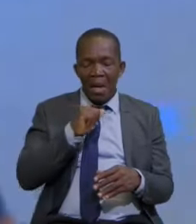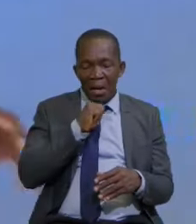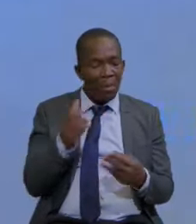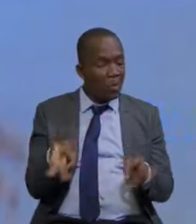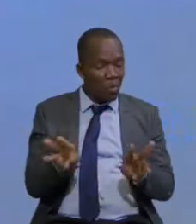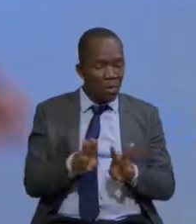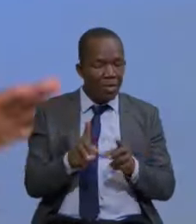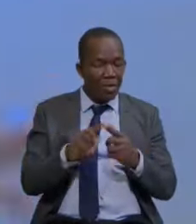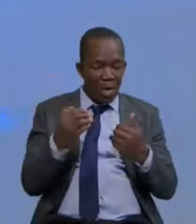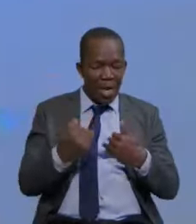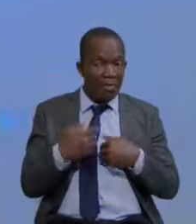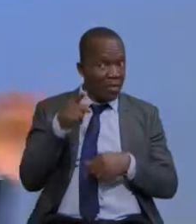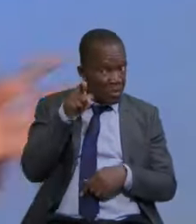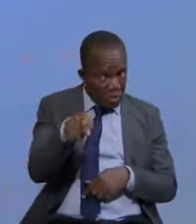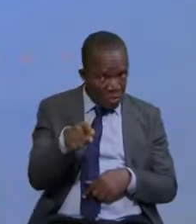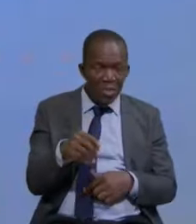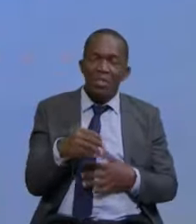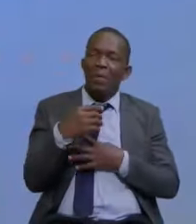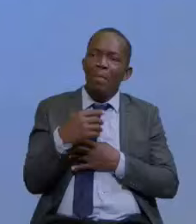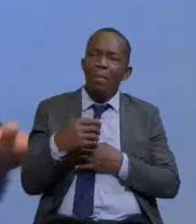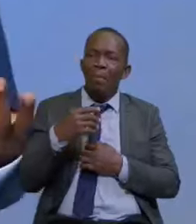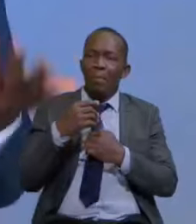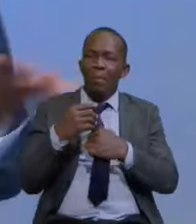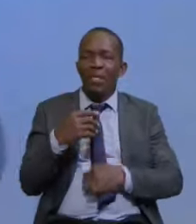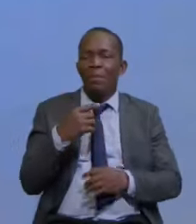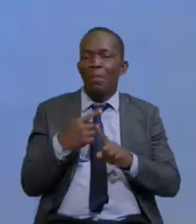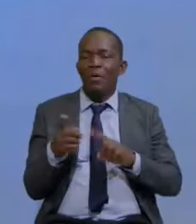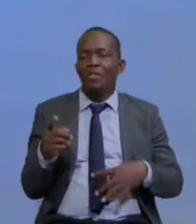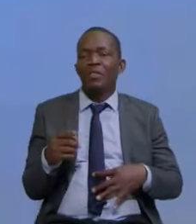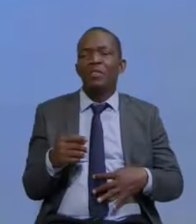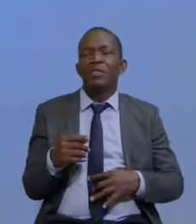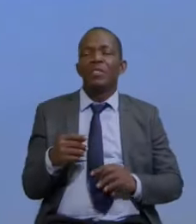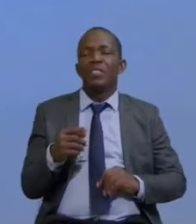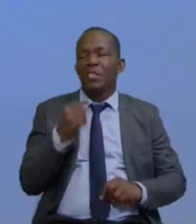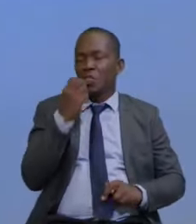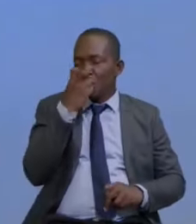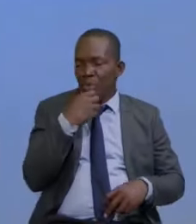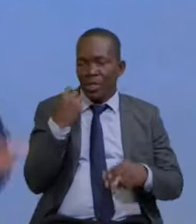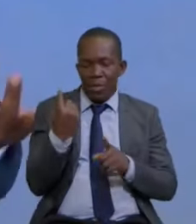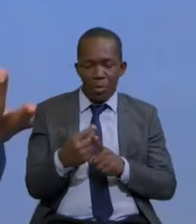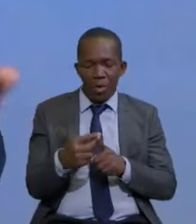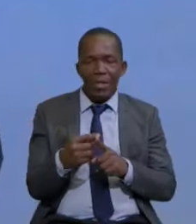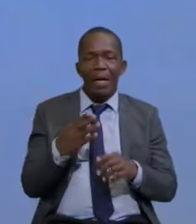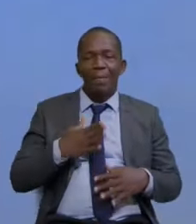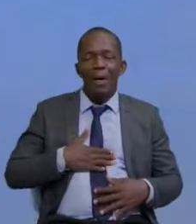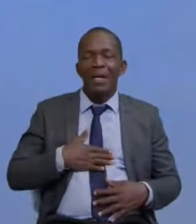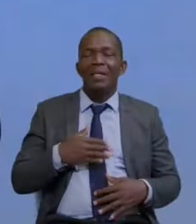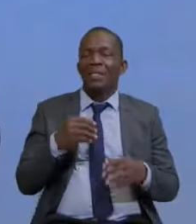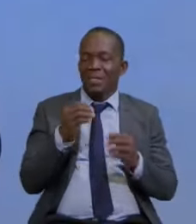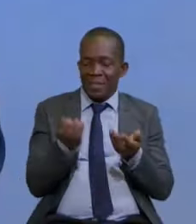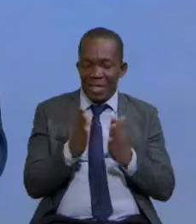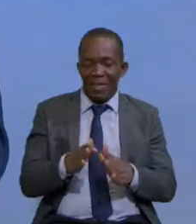the word only, and my servant shall be healed. Speak the